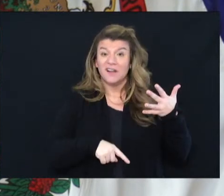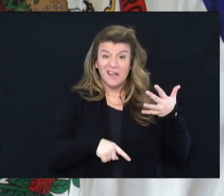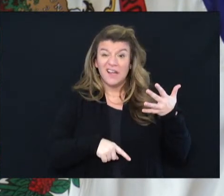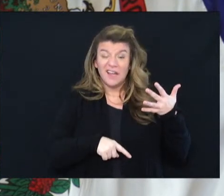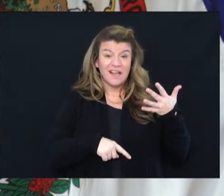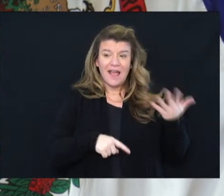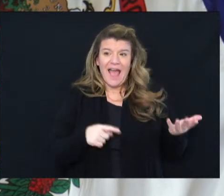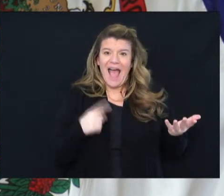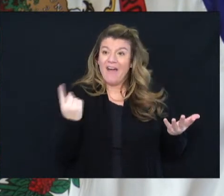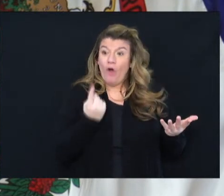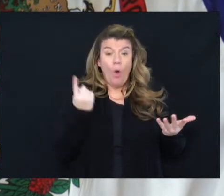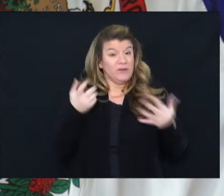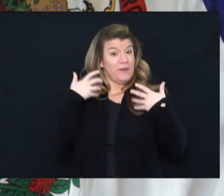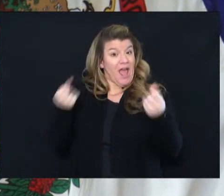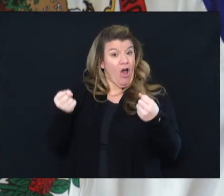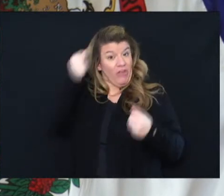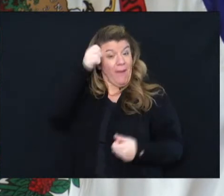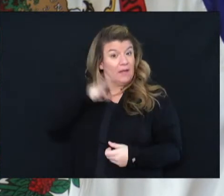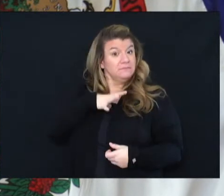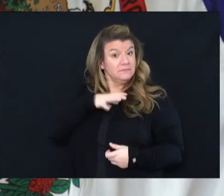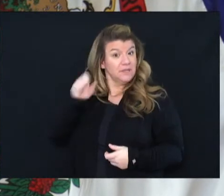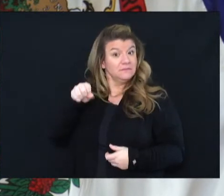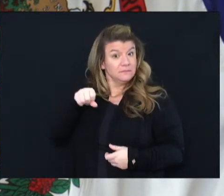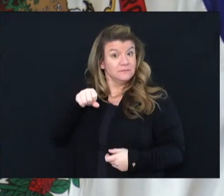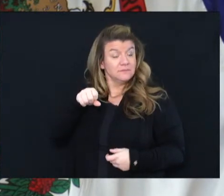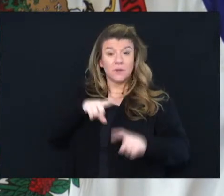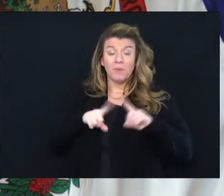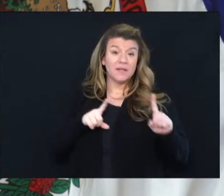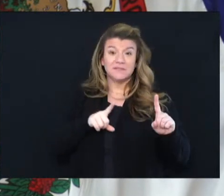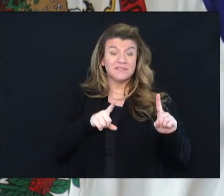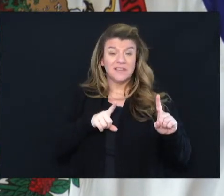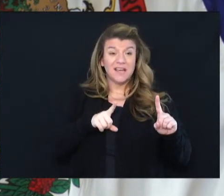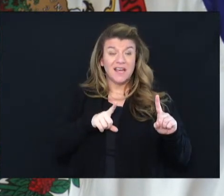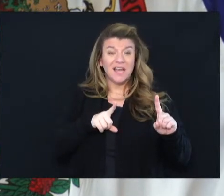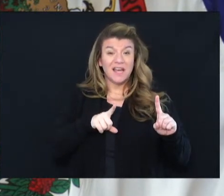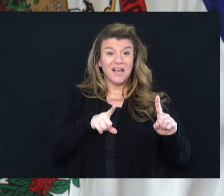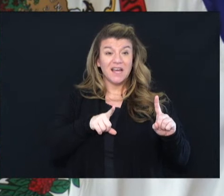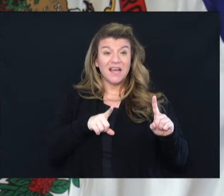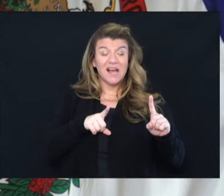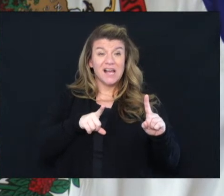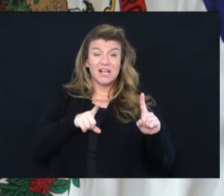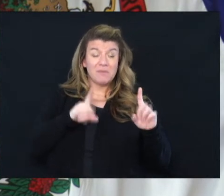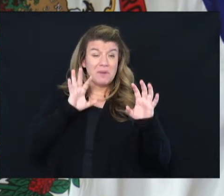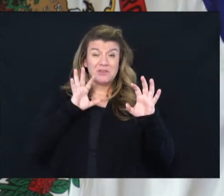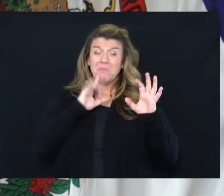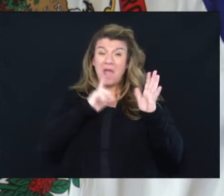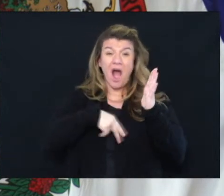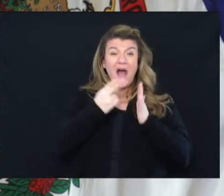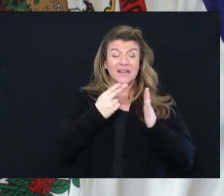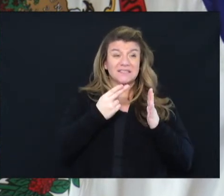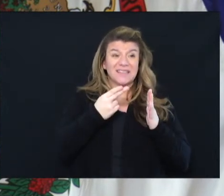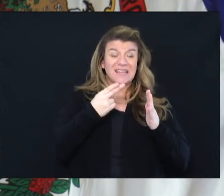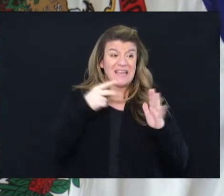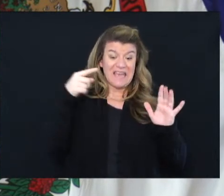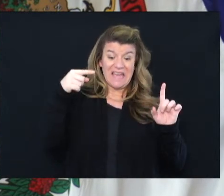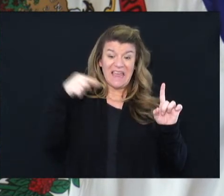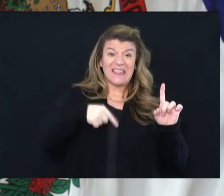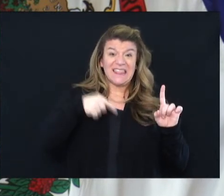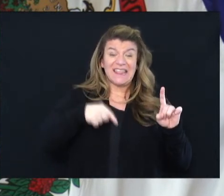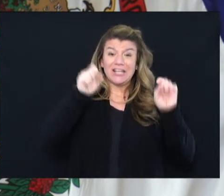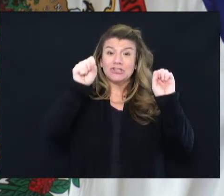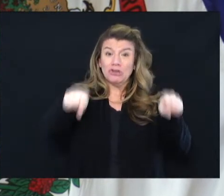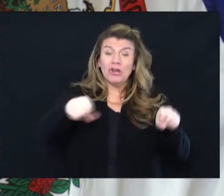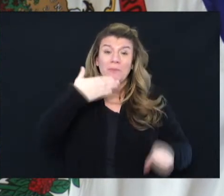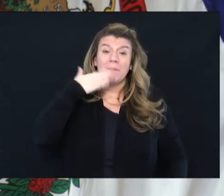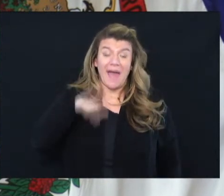I've always been healthy as a horse, but to be perfectly honest, this could have been really, really